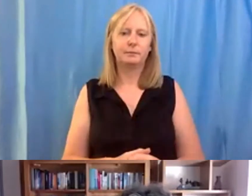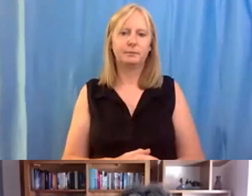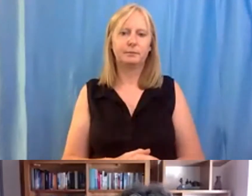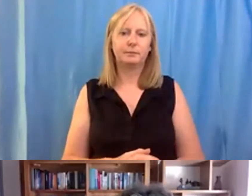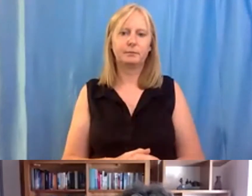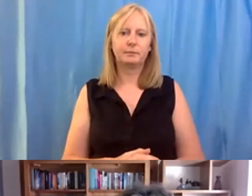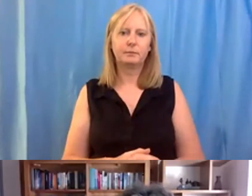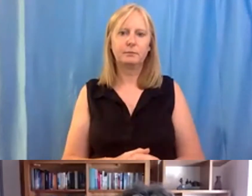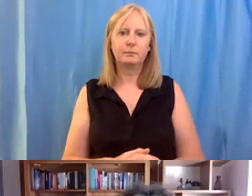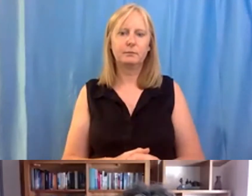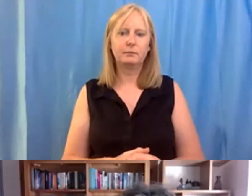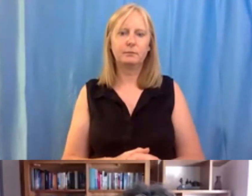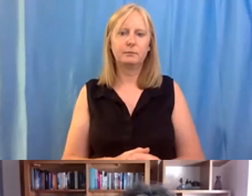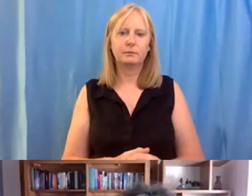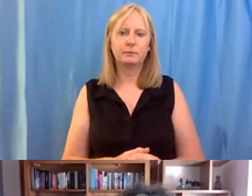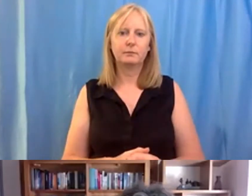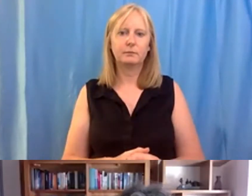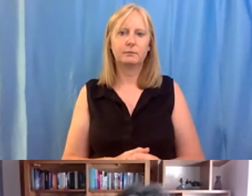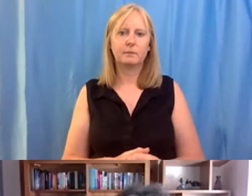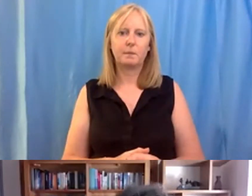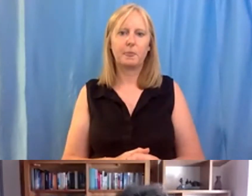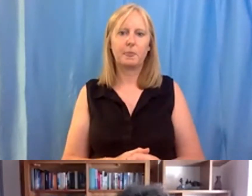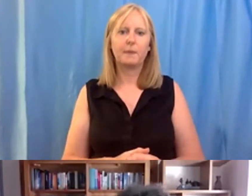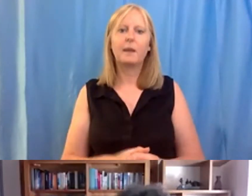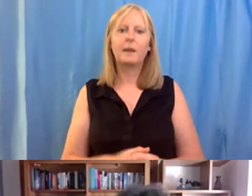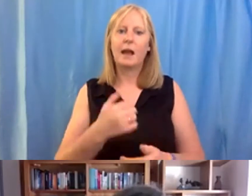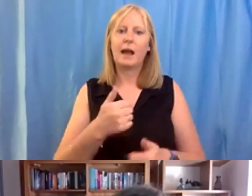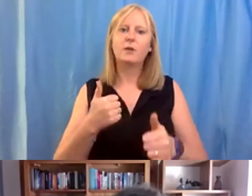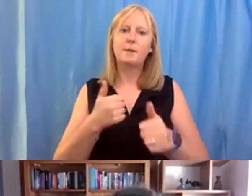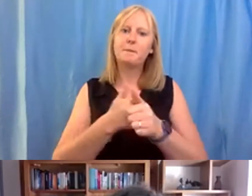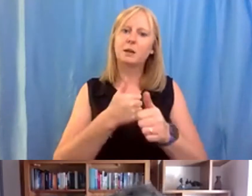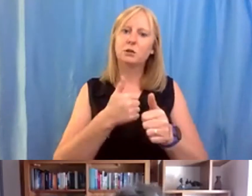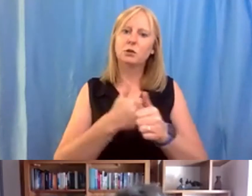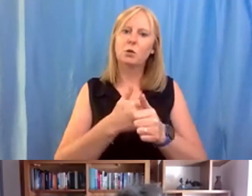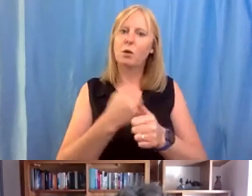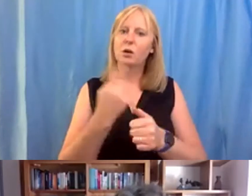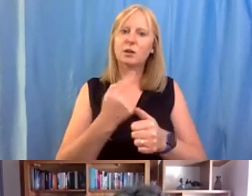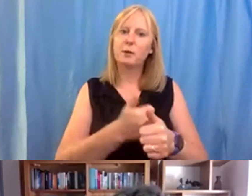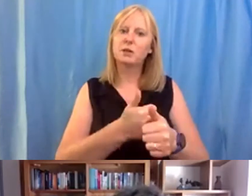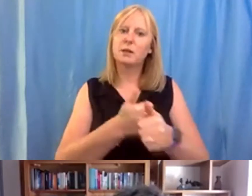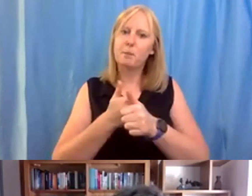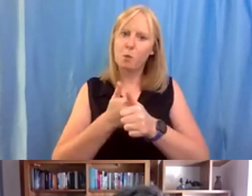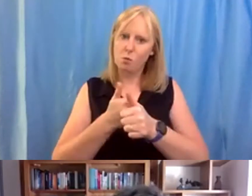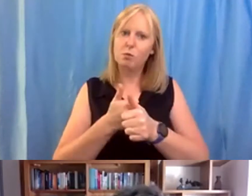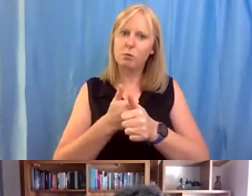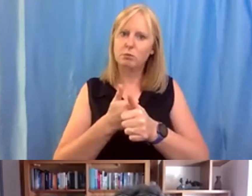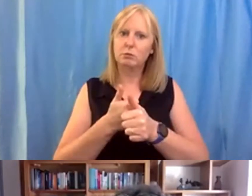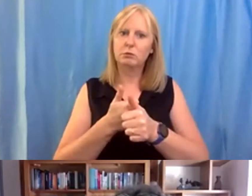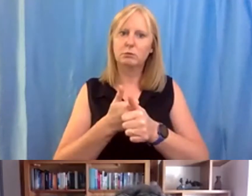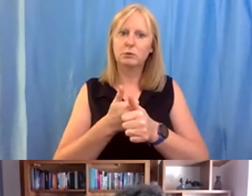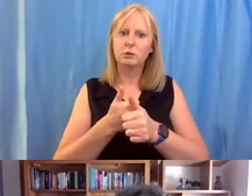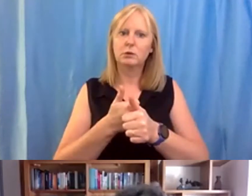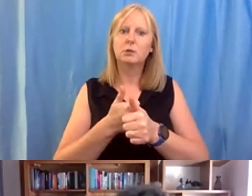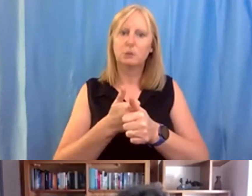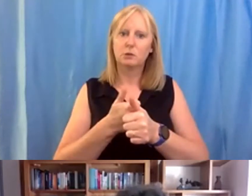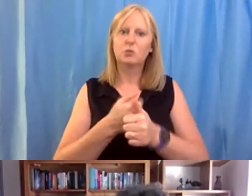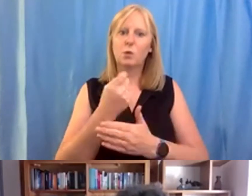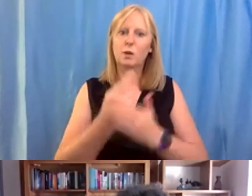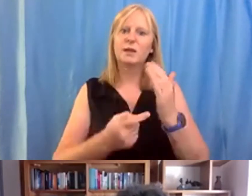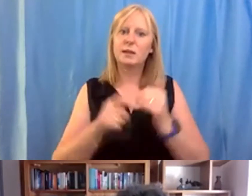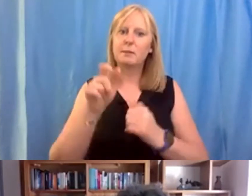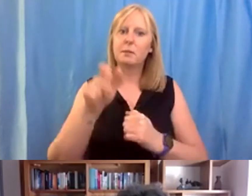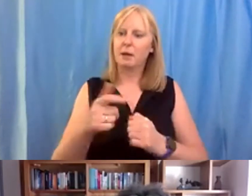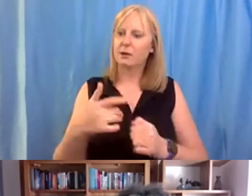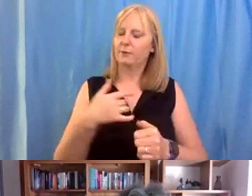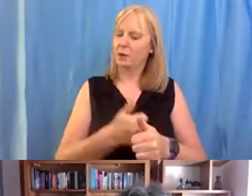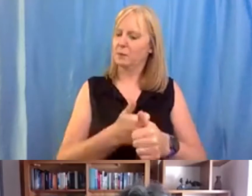We talked about perhaps having a mentor or a support person that could almost buddy up with a disabled person to give them some